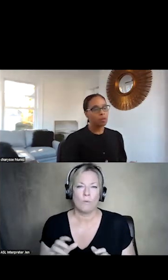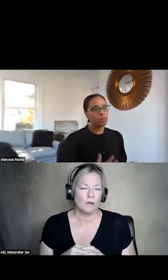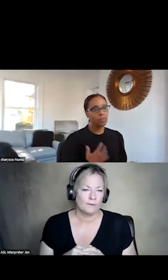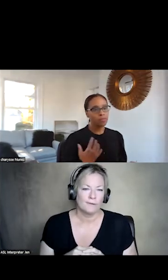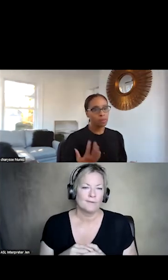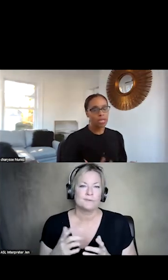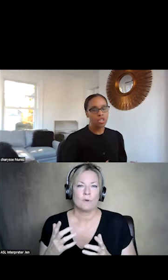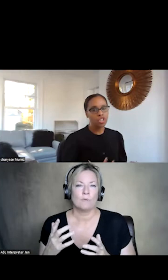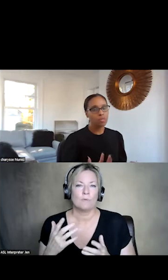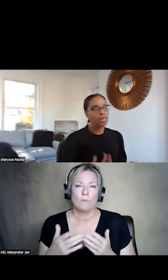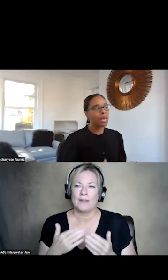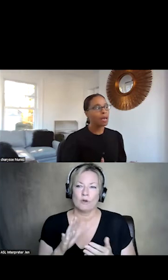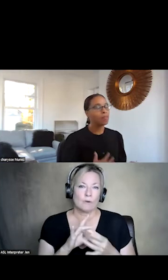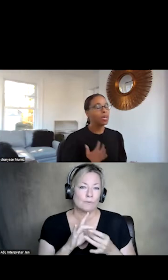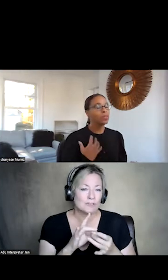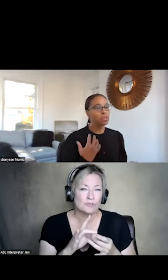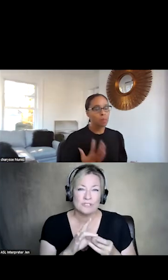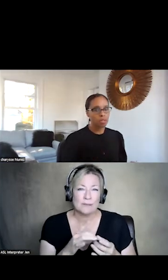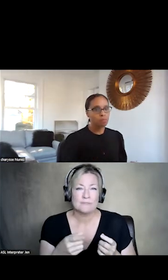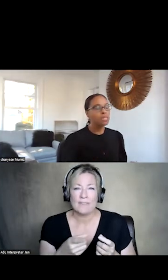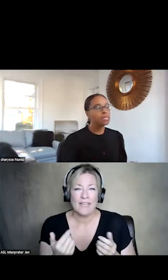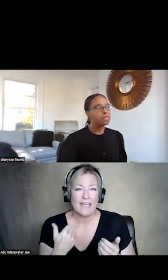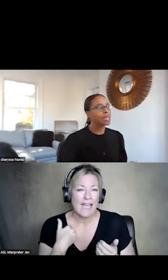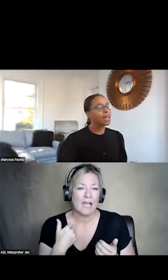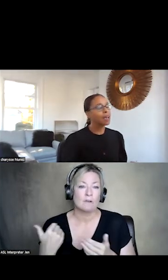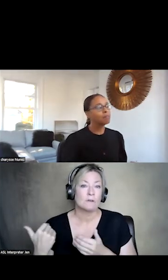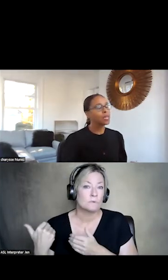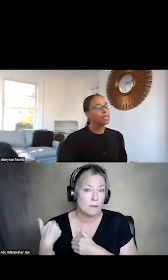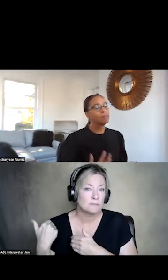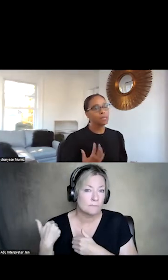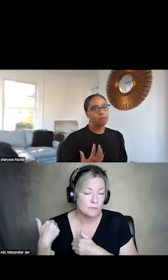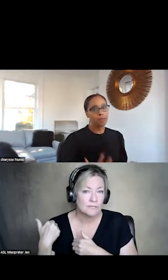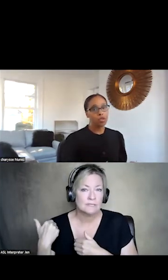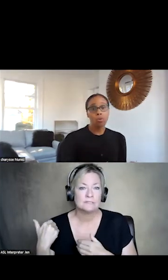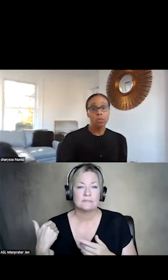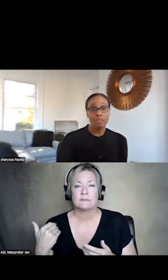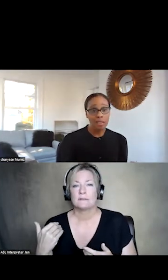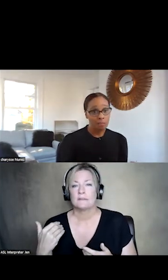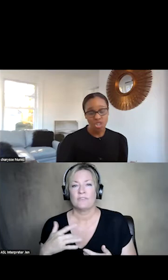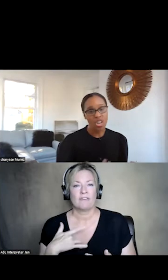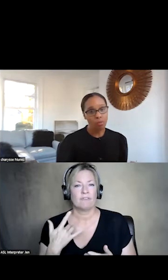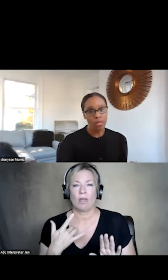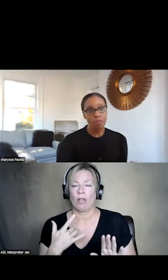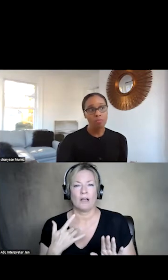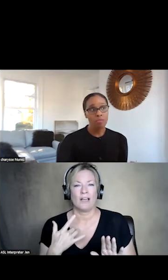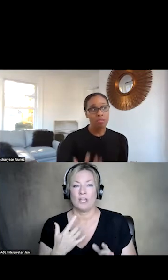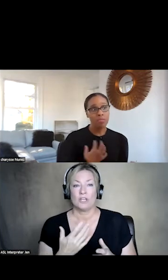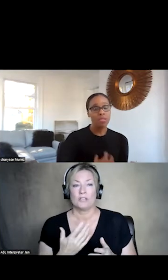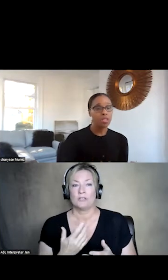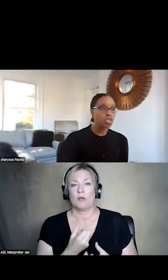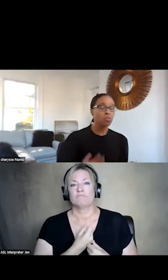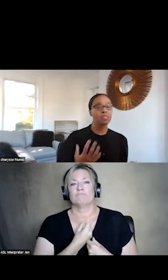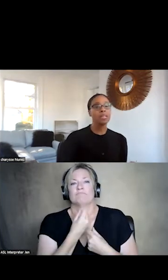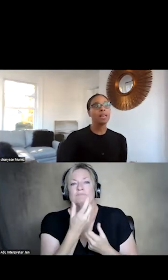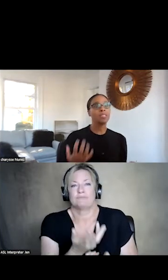is, the relationships they have, the responsibilities they have, they feel strongly that sharing